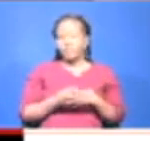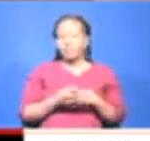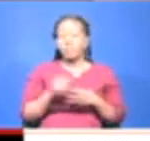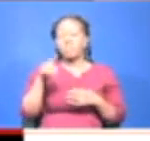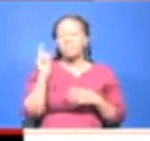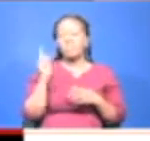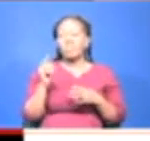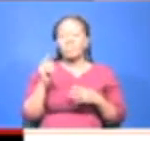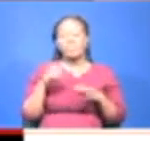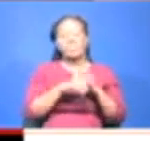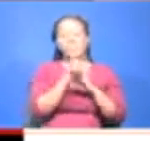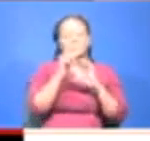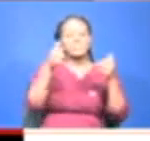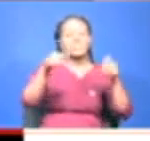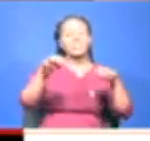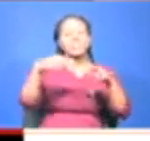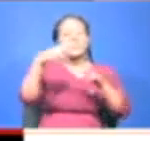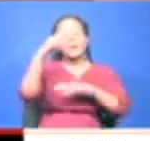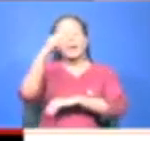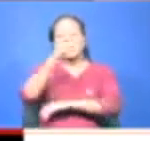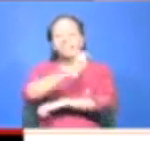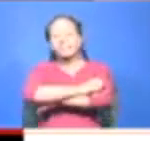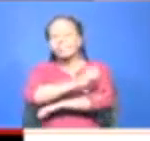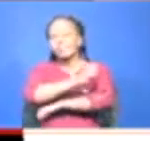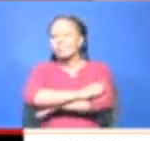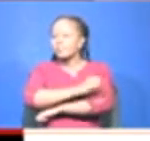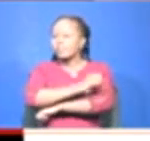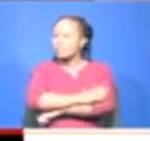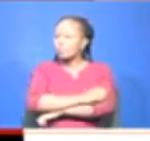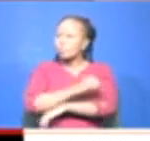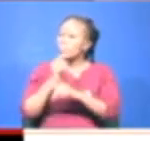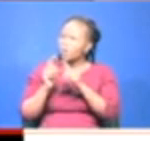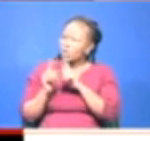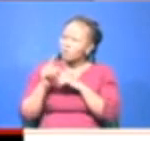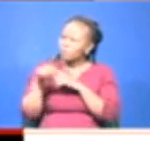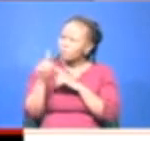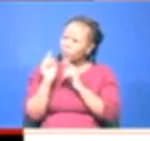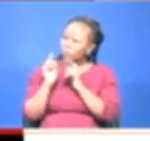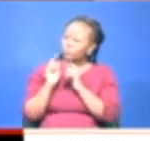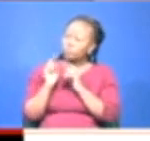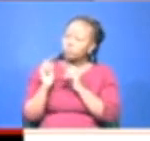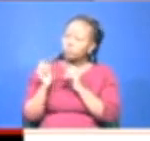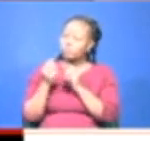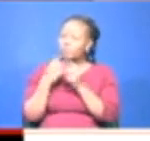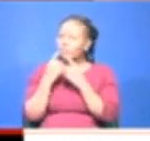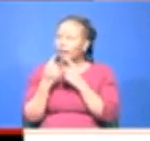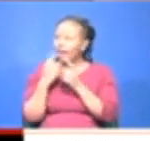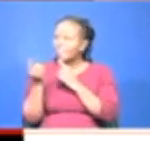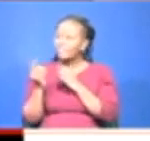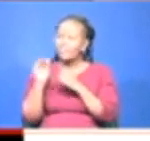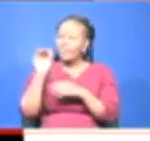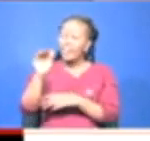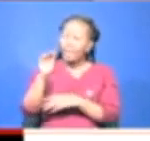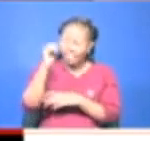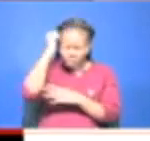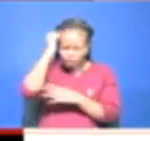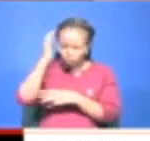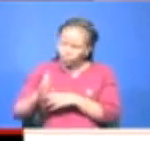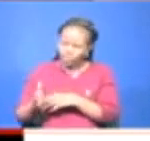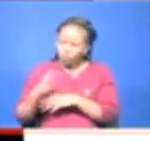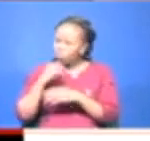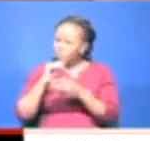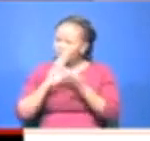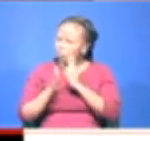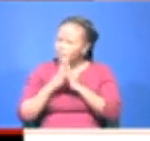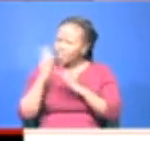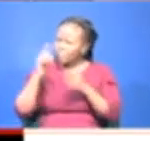any high school or secondary school, and you take 10 young people, and ask them what they would want to be when they